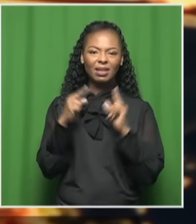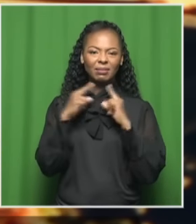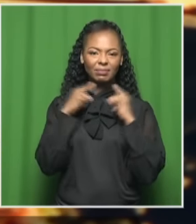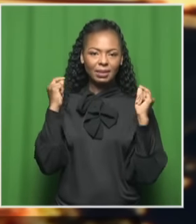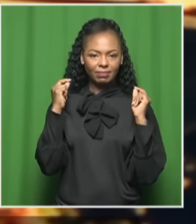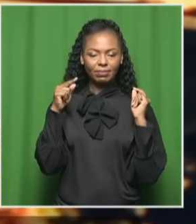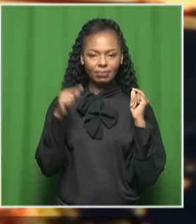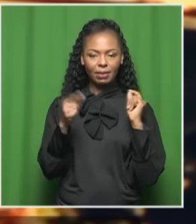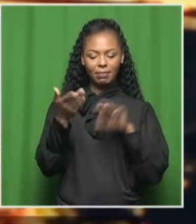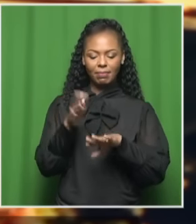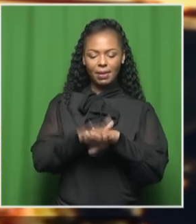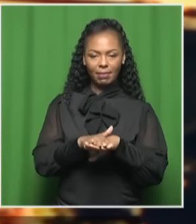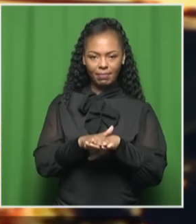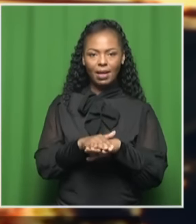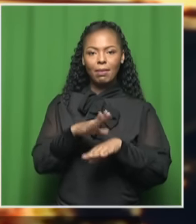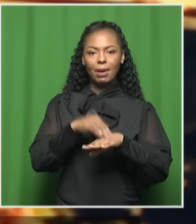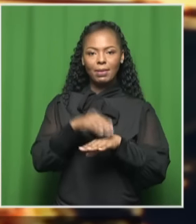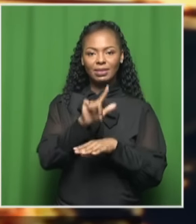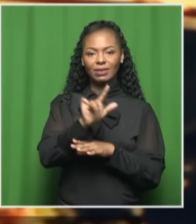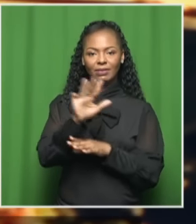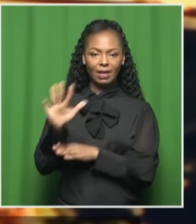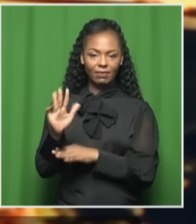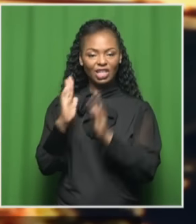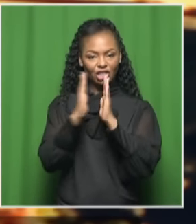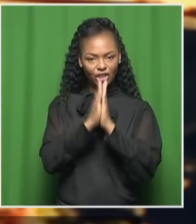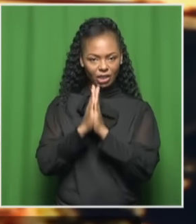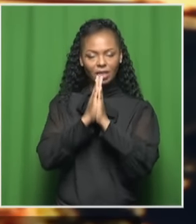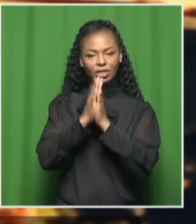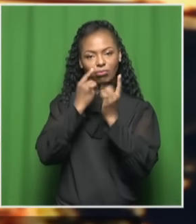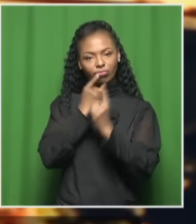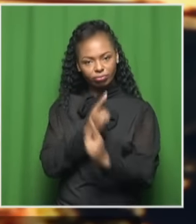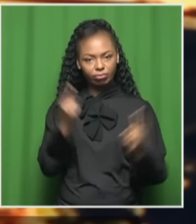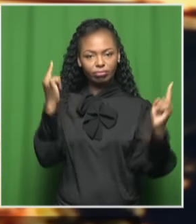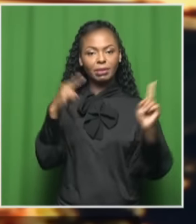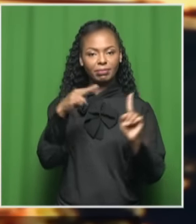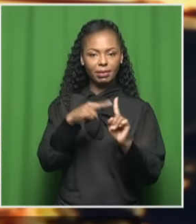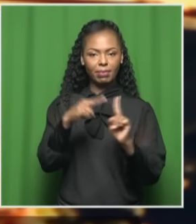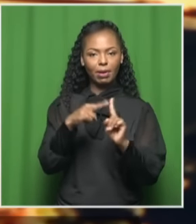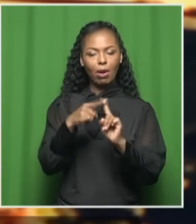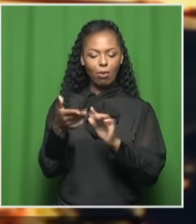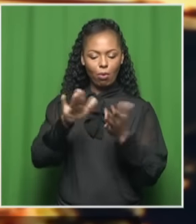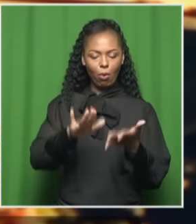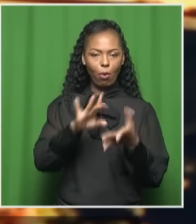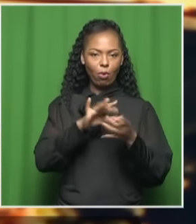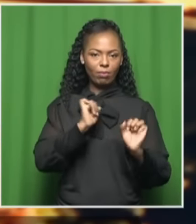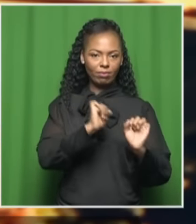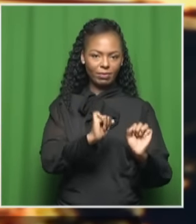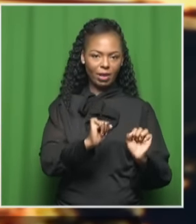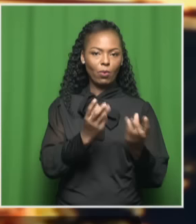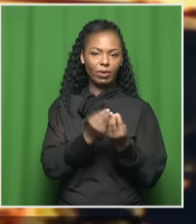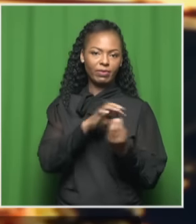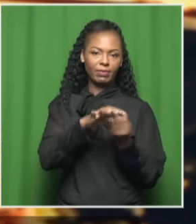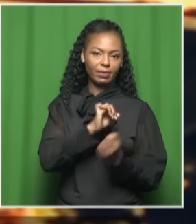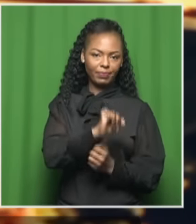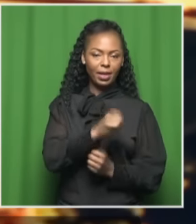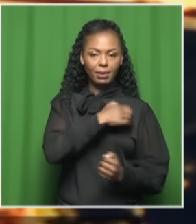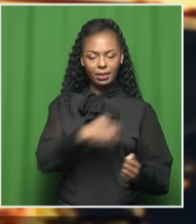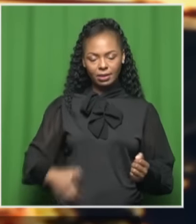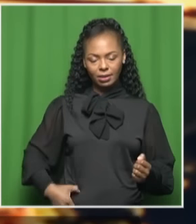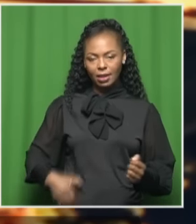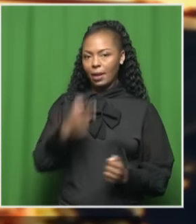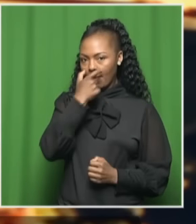of 75. The church says McCauley died at home surrounded by loved ones. President Ramaphosa sent condolences